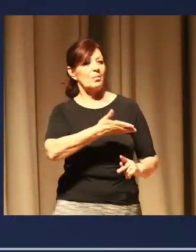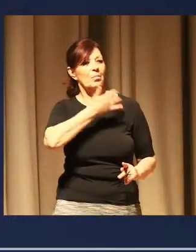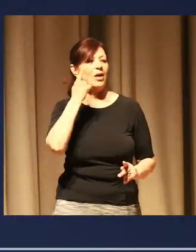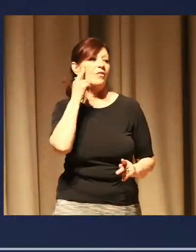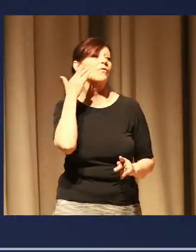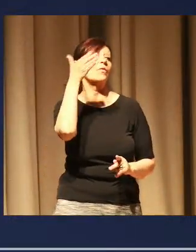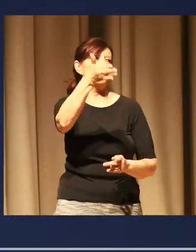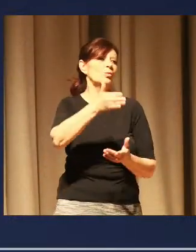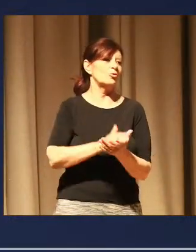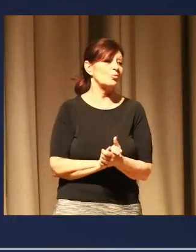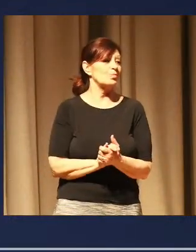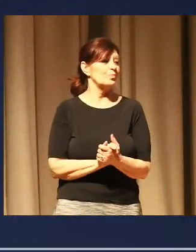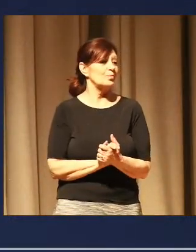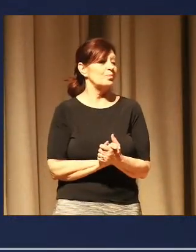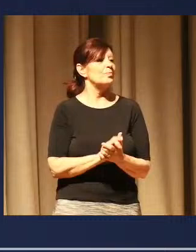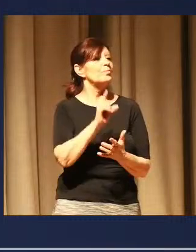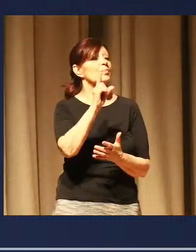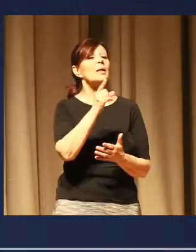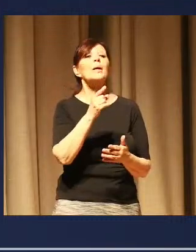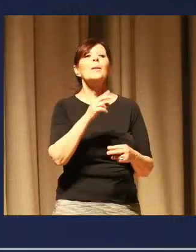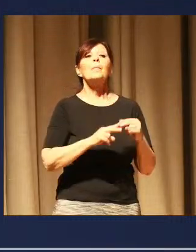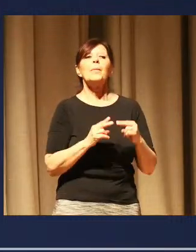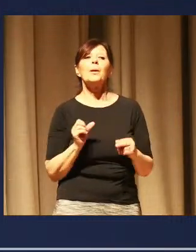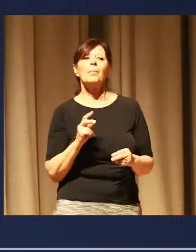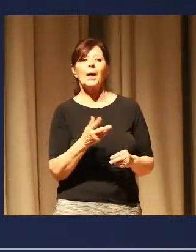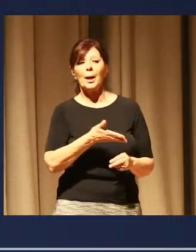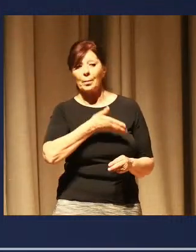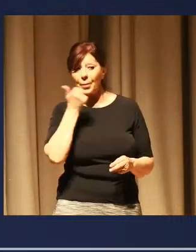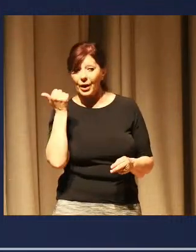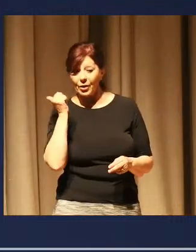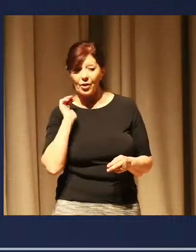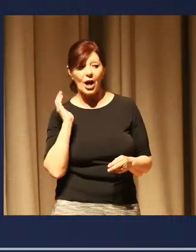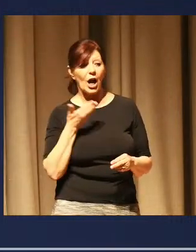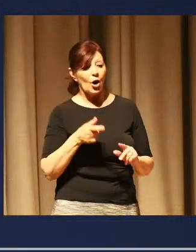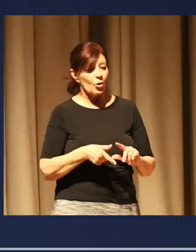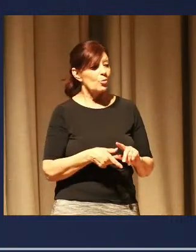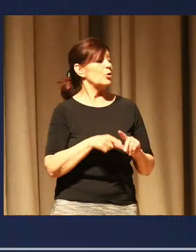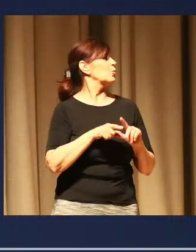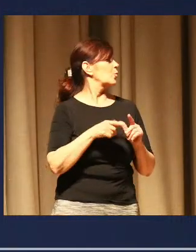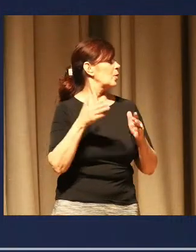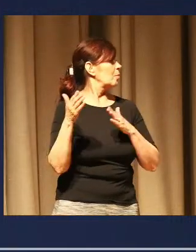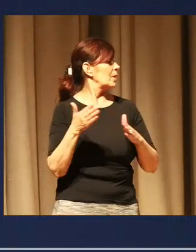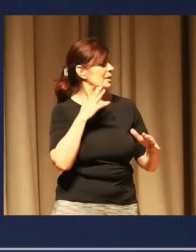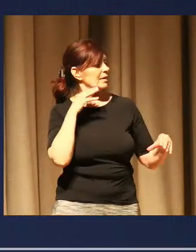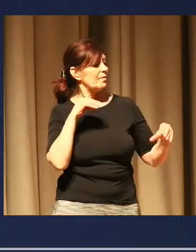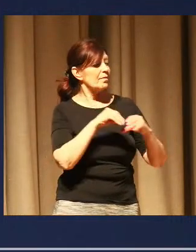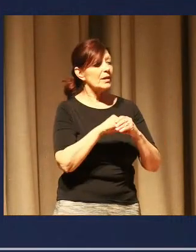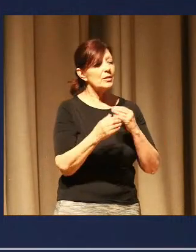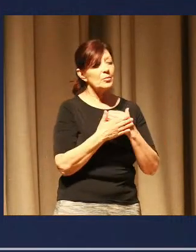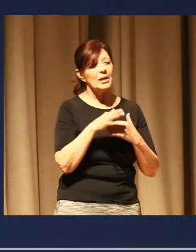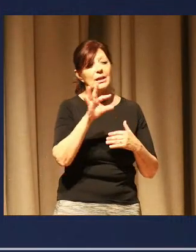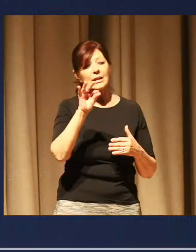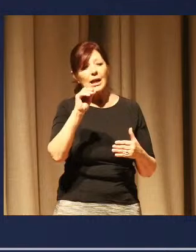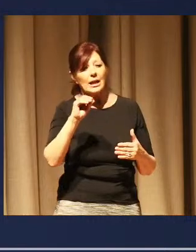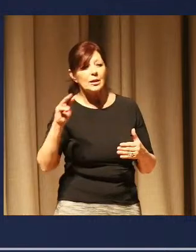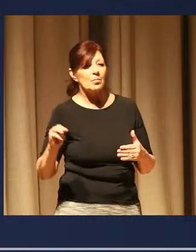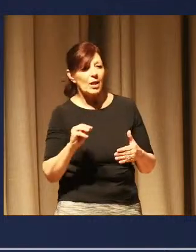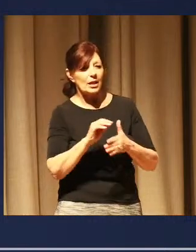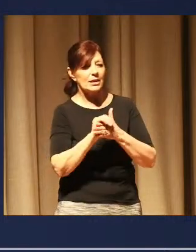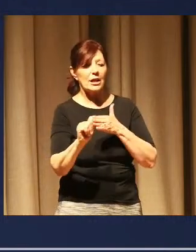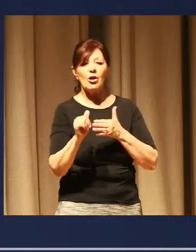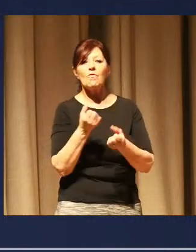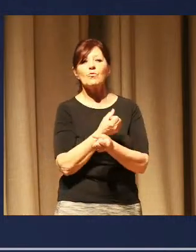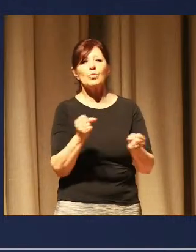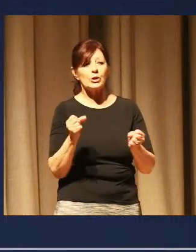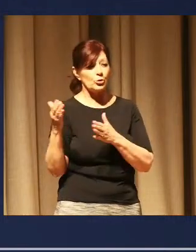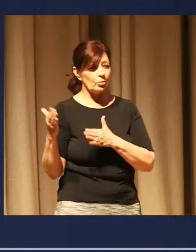future. Speaking of building back better, our Renew Plan has invested nearly $90 million of American Rescue Plan